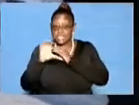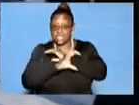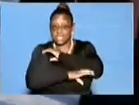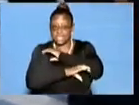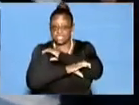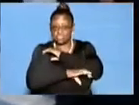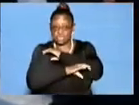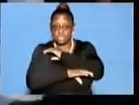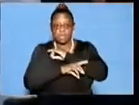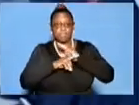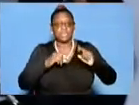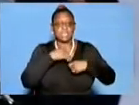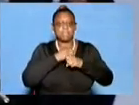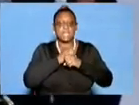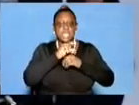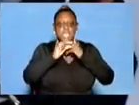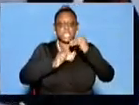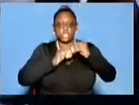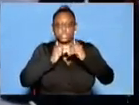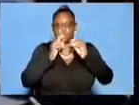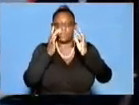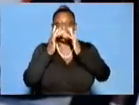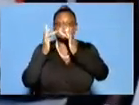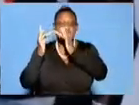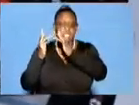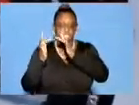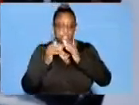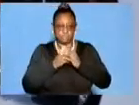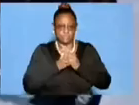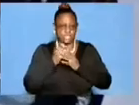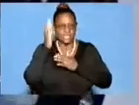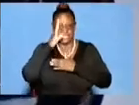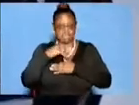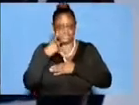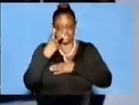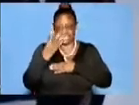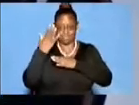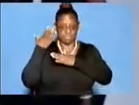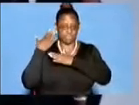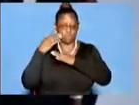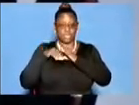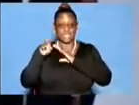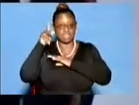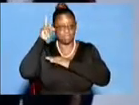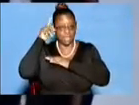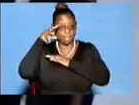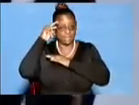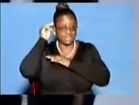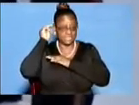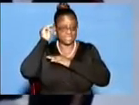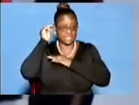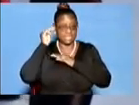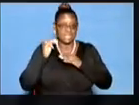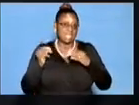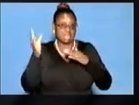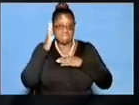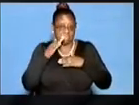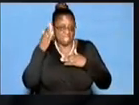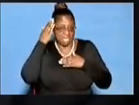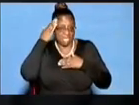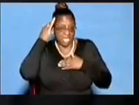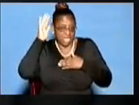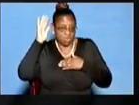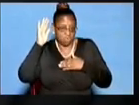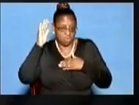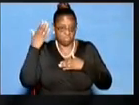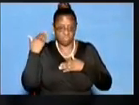making it a global connection. I had never seen that before in a prime minister. I'm not saying that it ever happened. It's